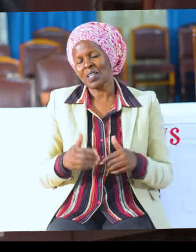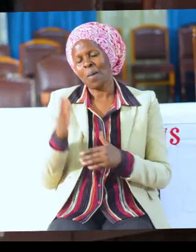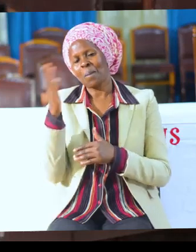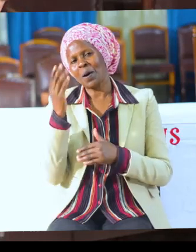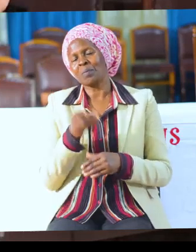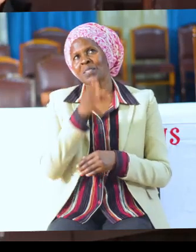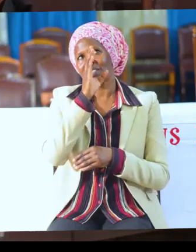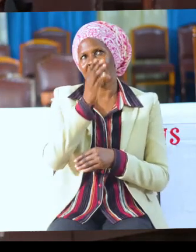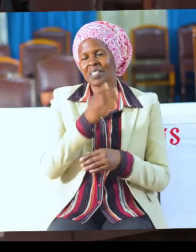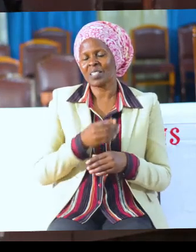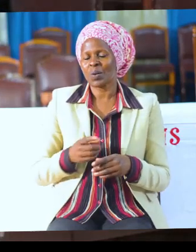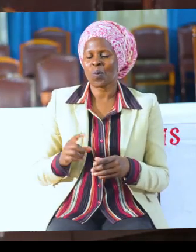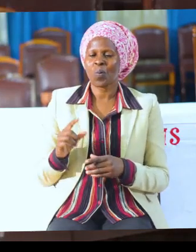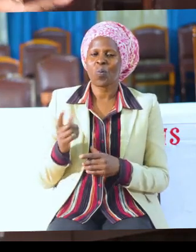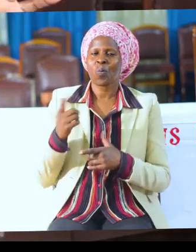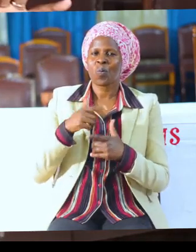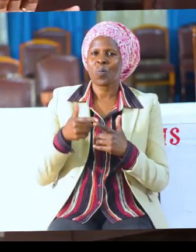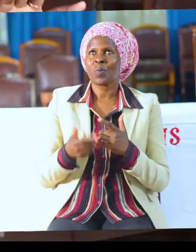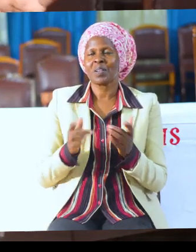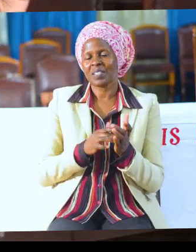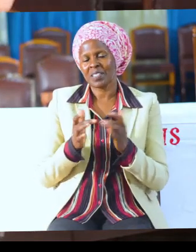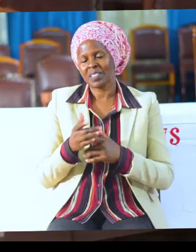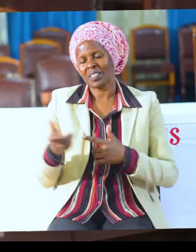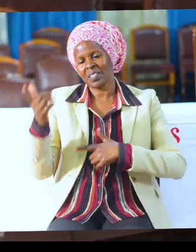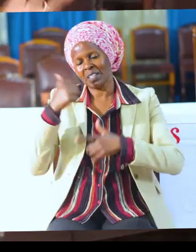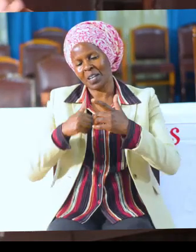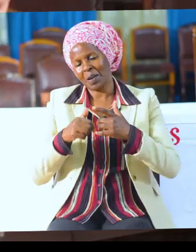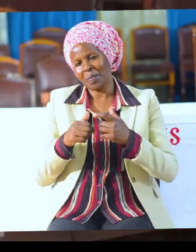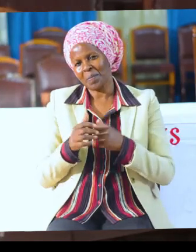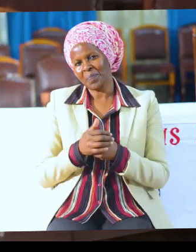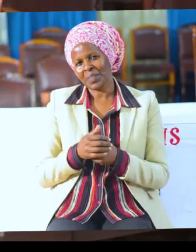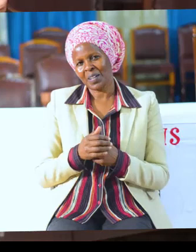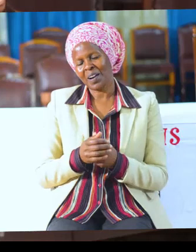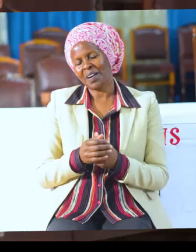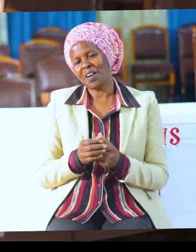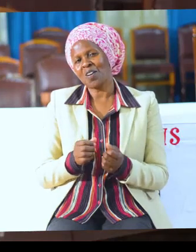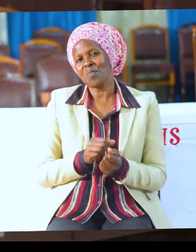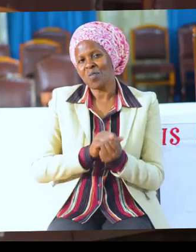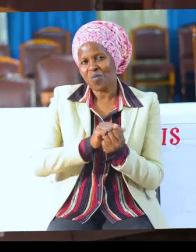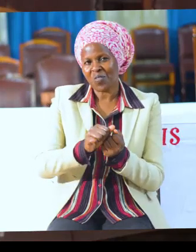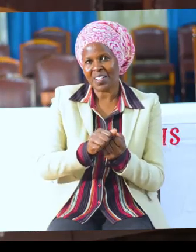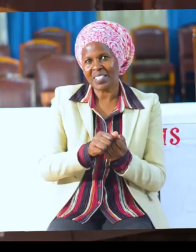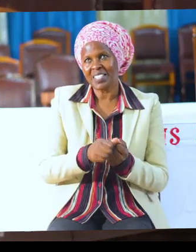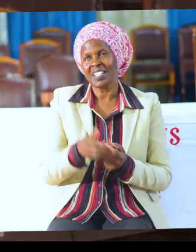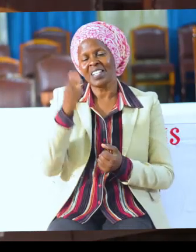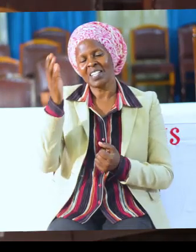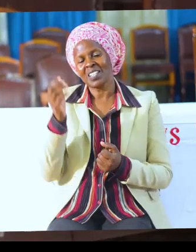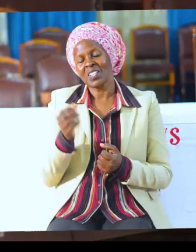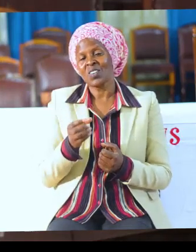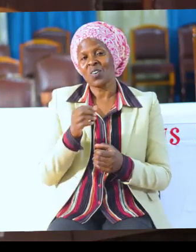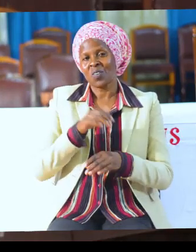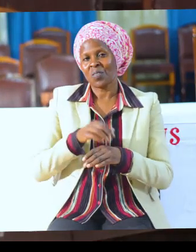Palm Sunday when he entered Jerusalem, and come Friday, you know, he will be put on the cross. The reason why